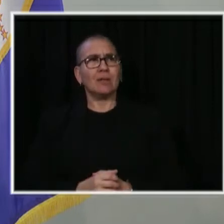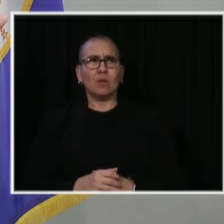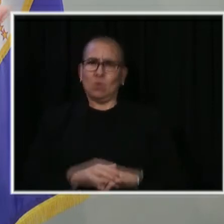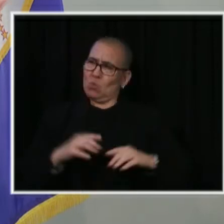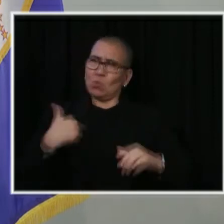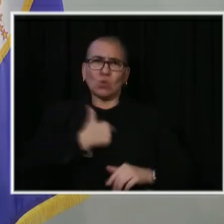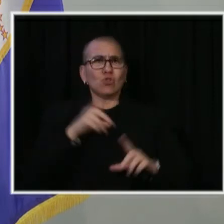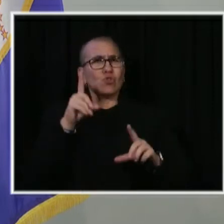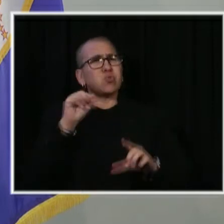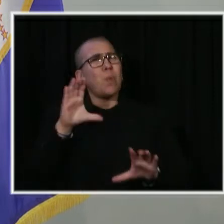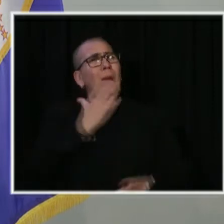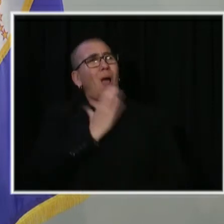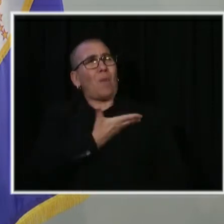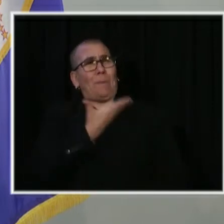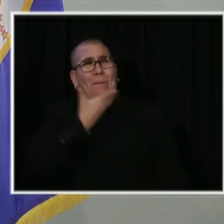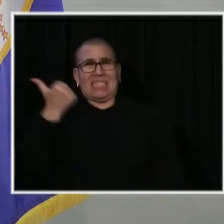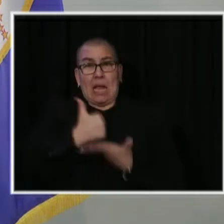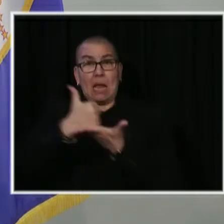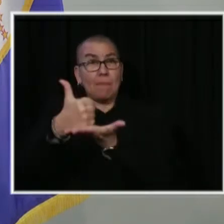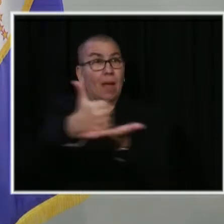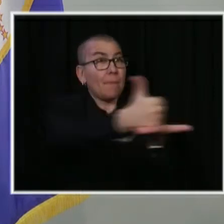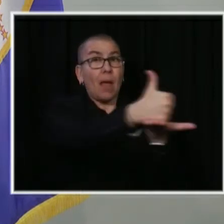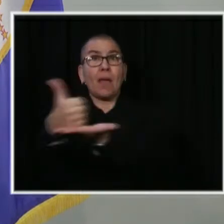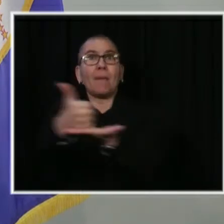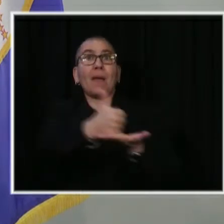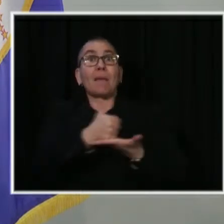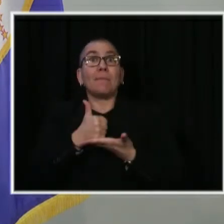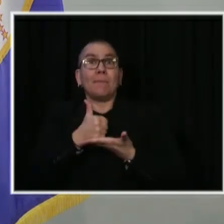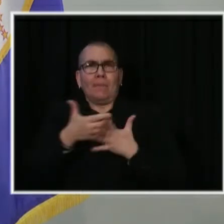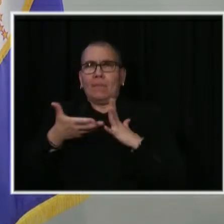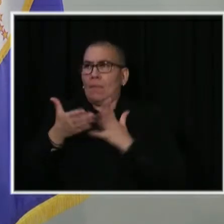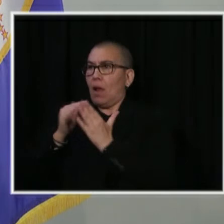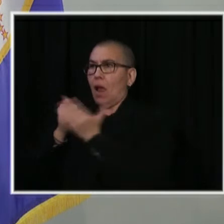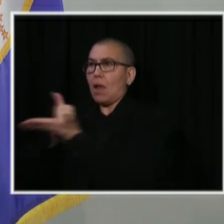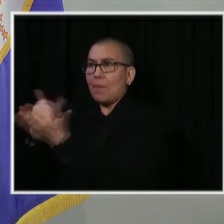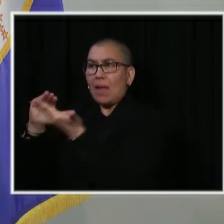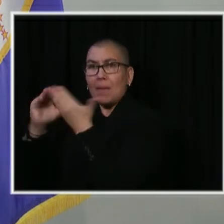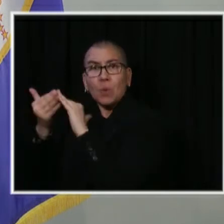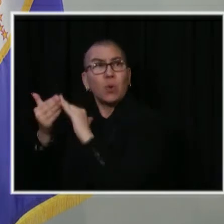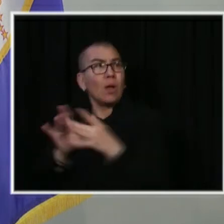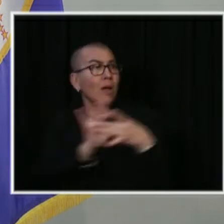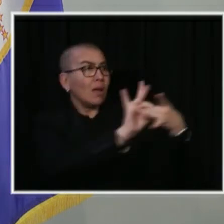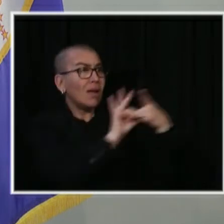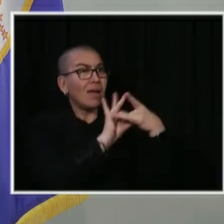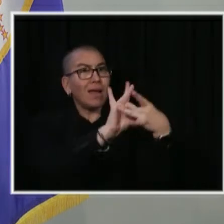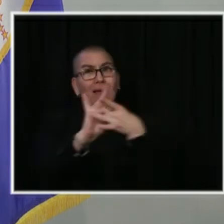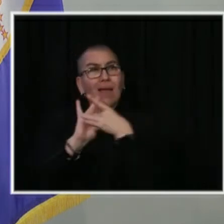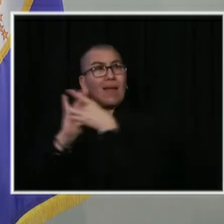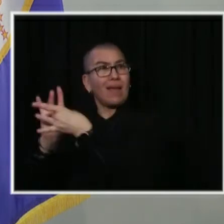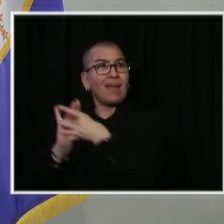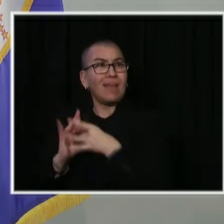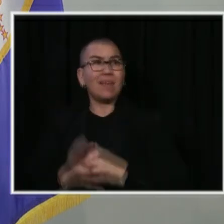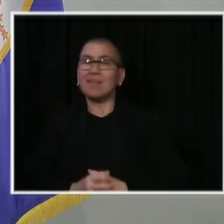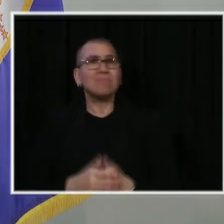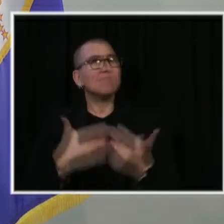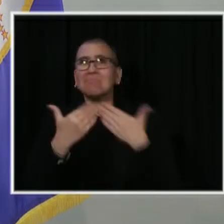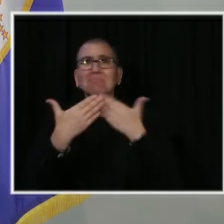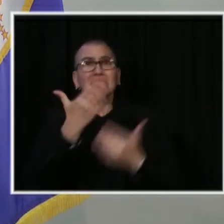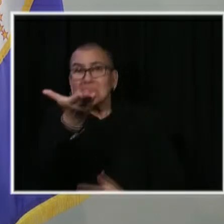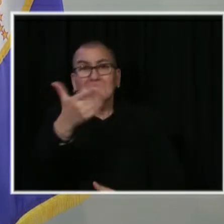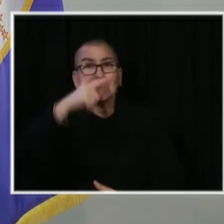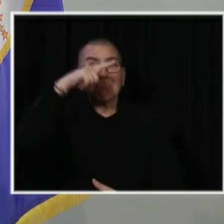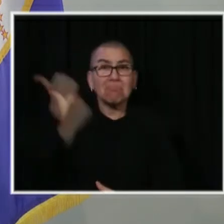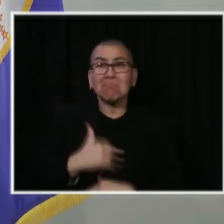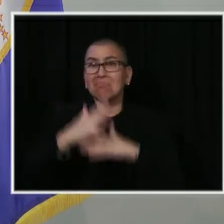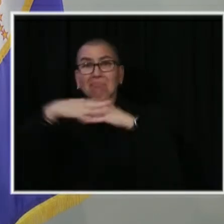us and our community partners help us with this, that we will have equity. And it will not matter if you're Black, Indigenous, Latinx, or white,